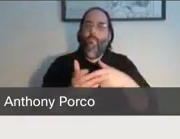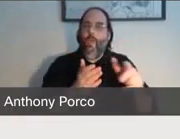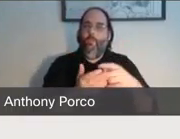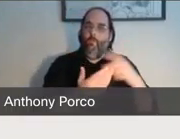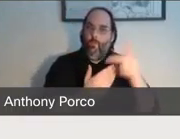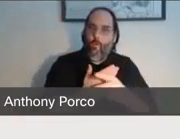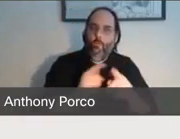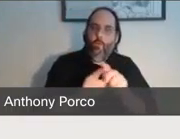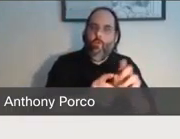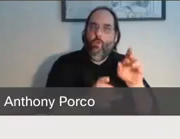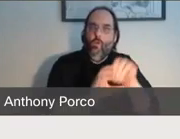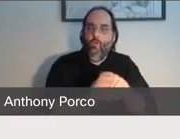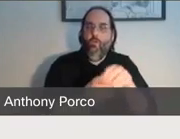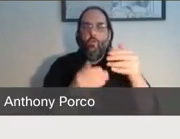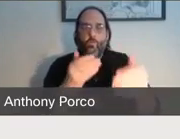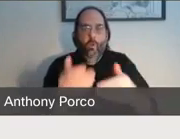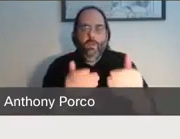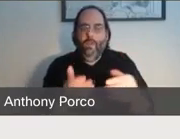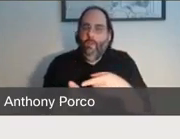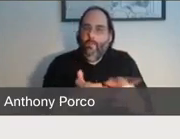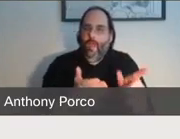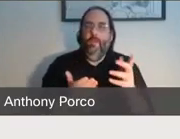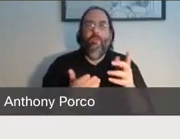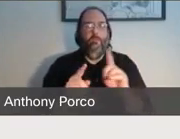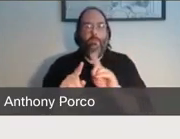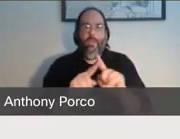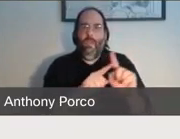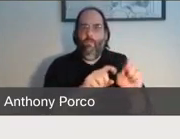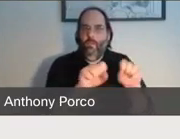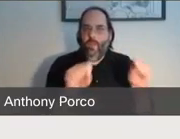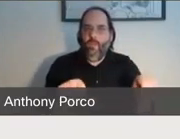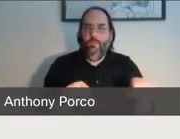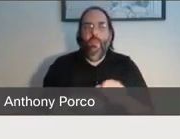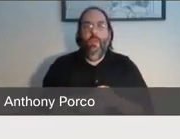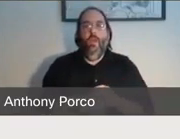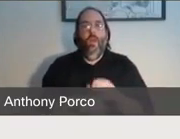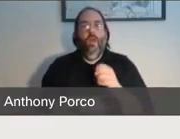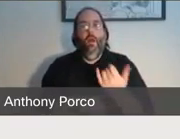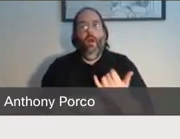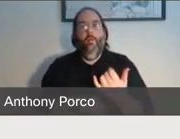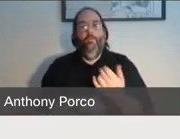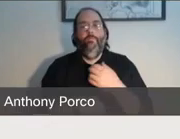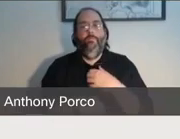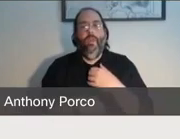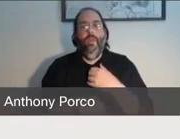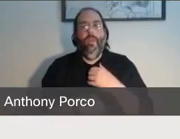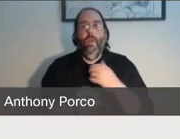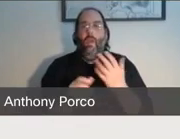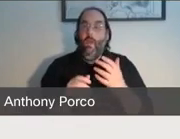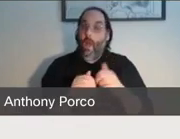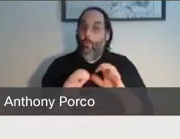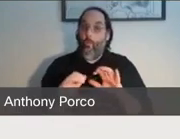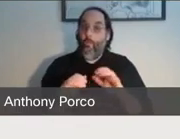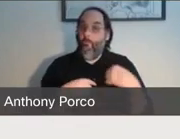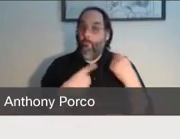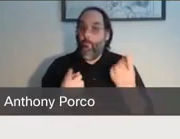includes processing payments in different systems. Now, how did we do in this area? Well,